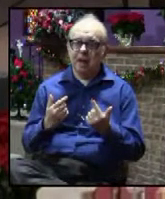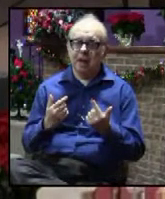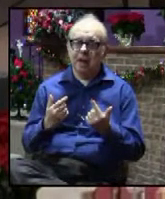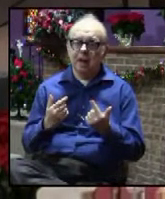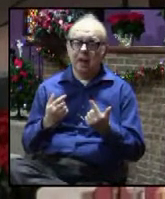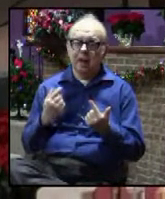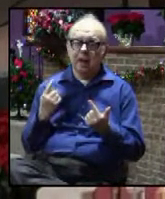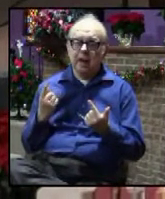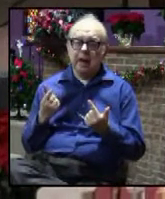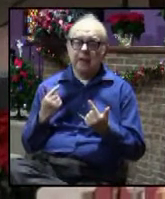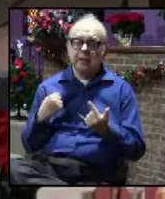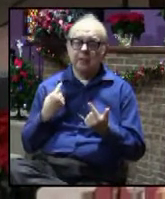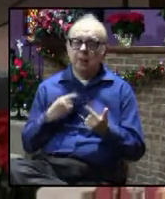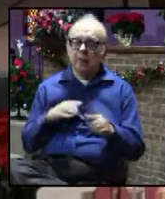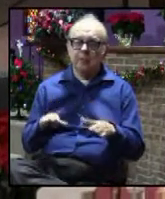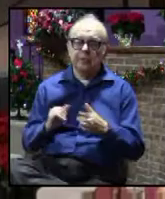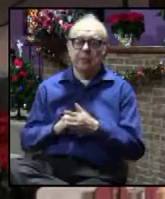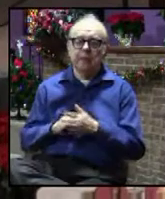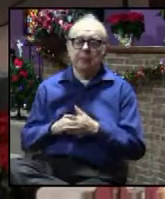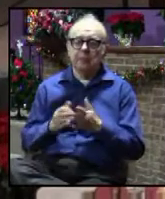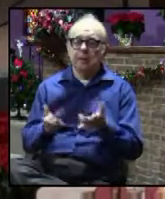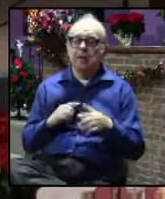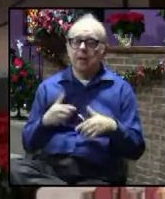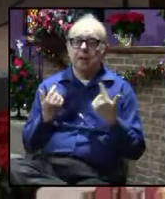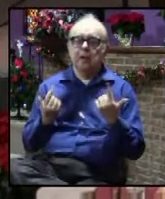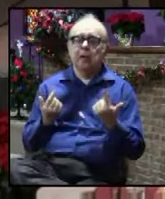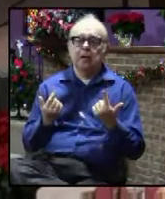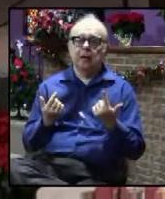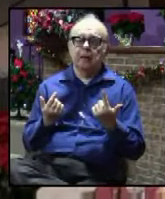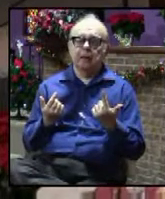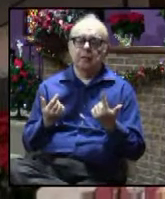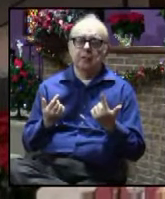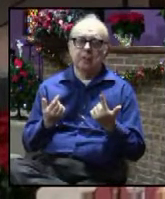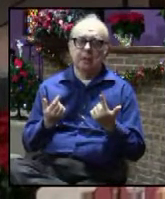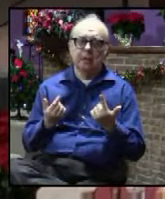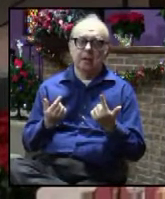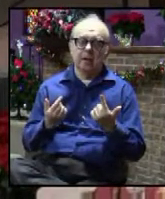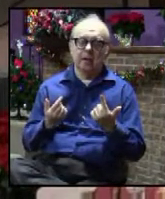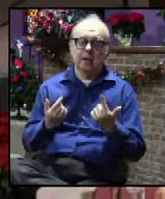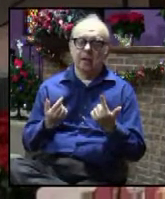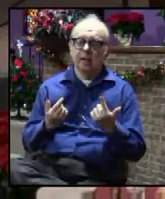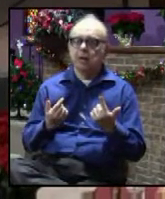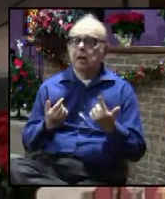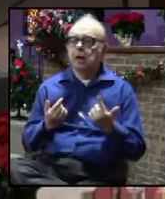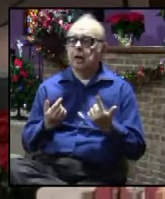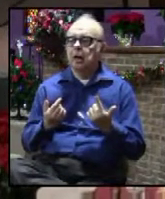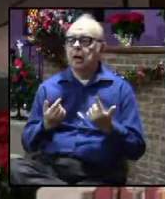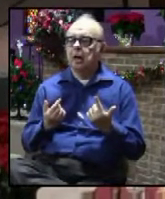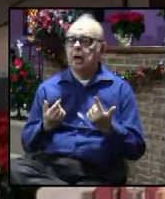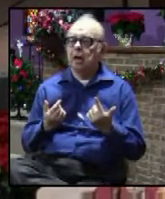and I think we all do. I think we all want our life